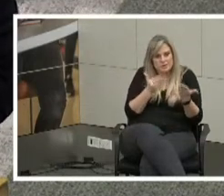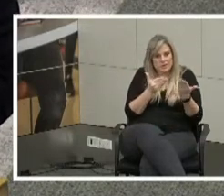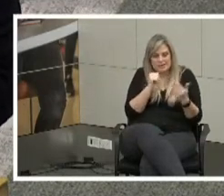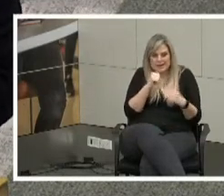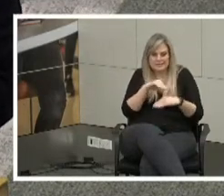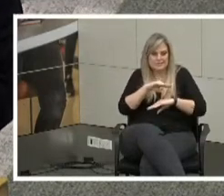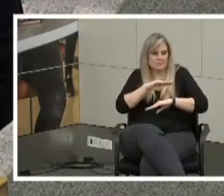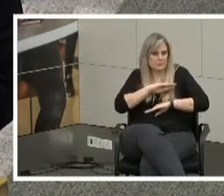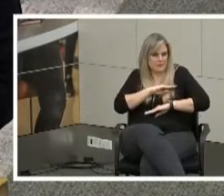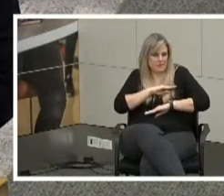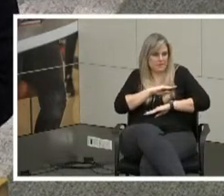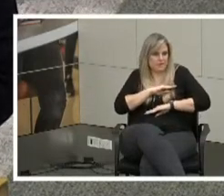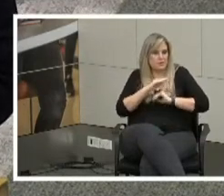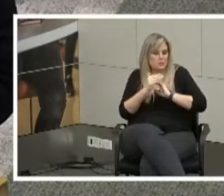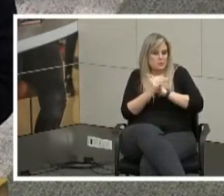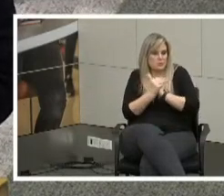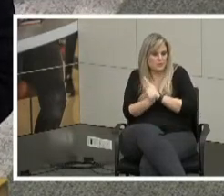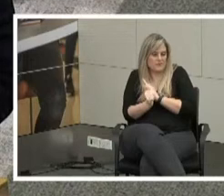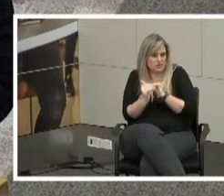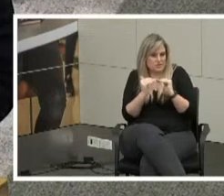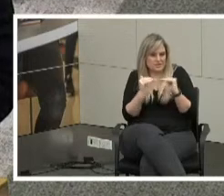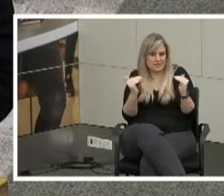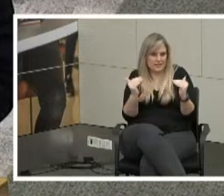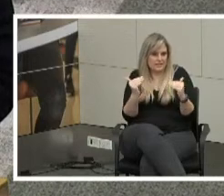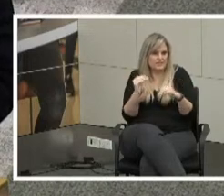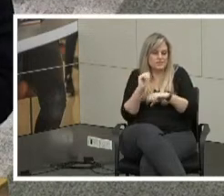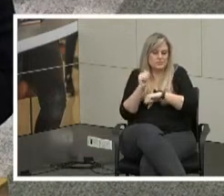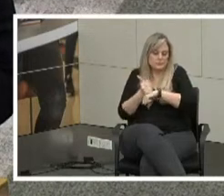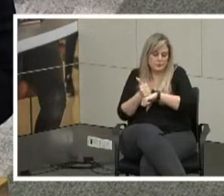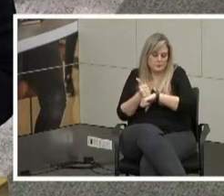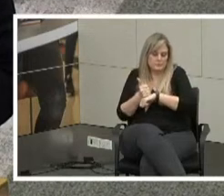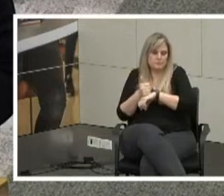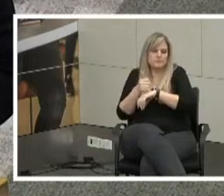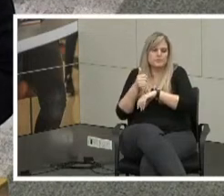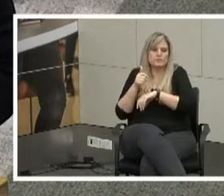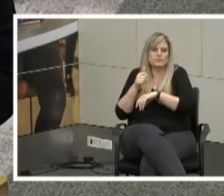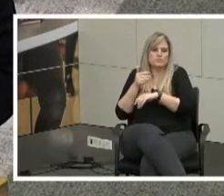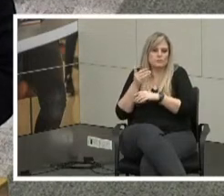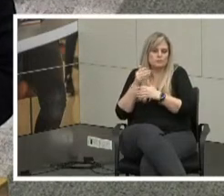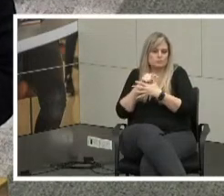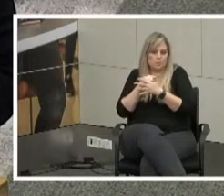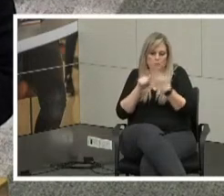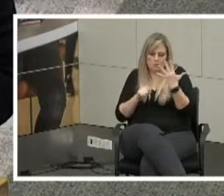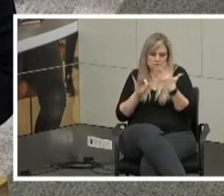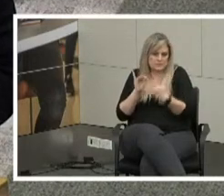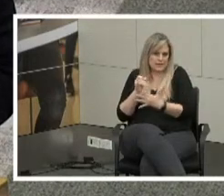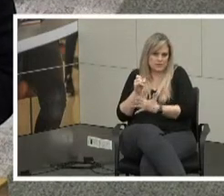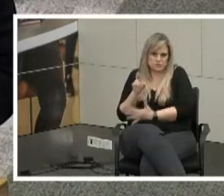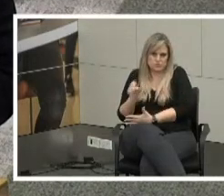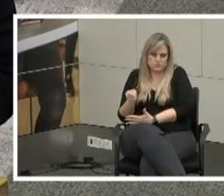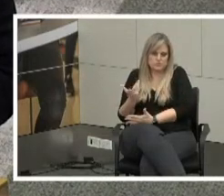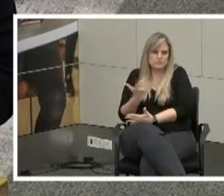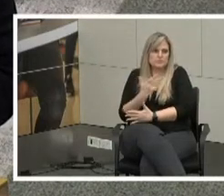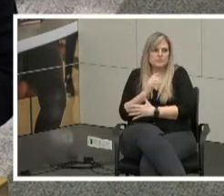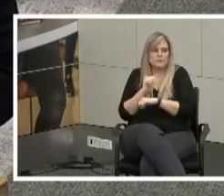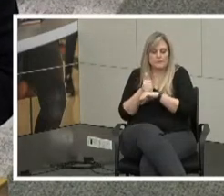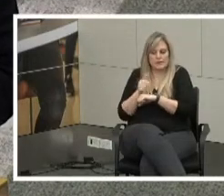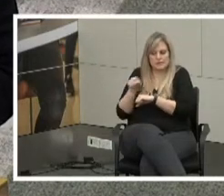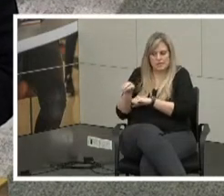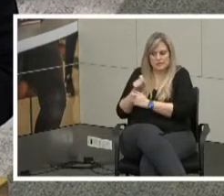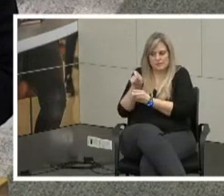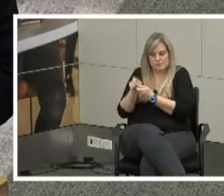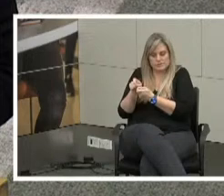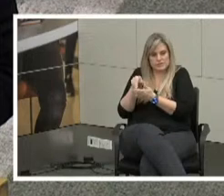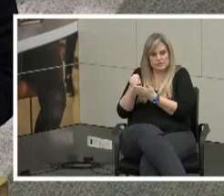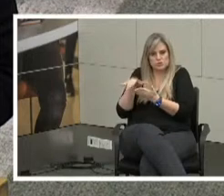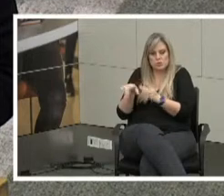meet proficiency and um based on those factors um based on that student